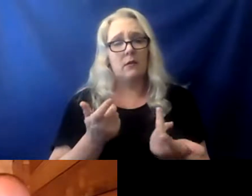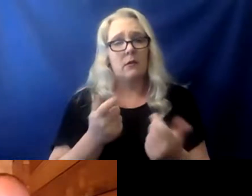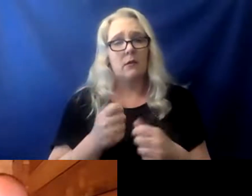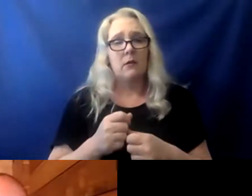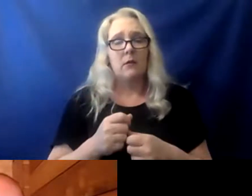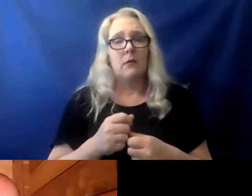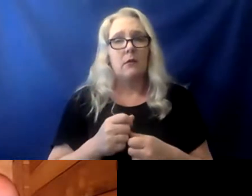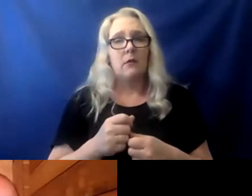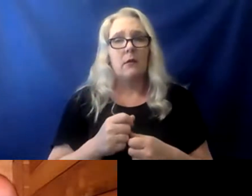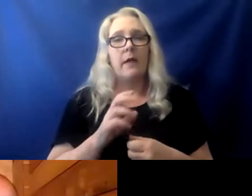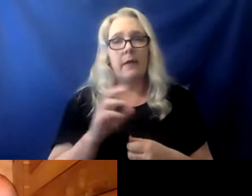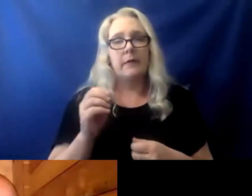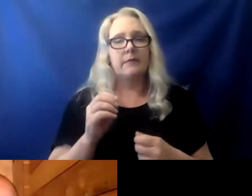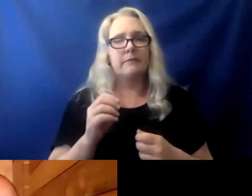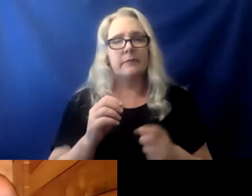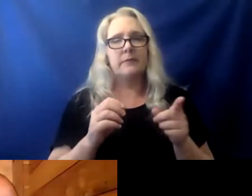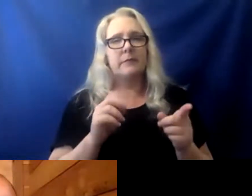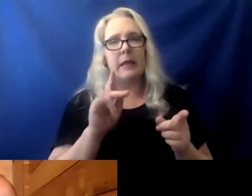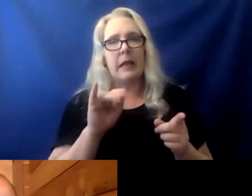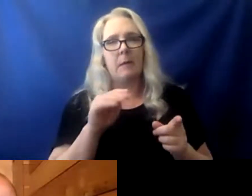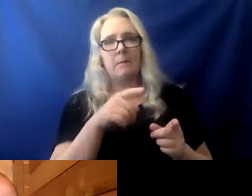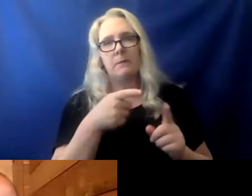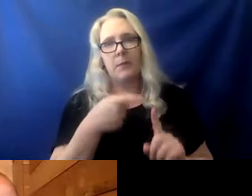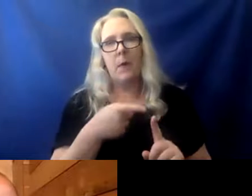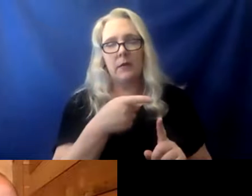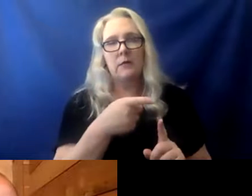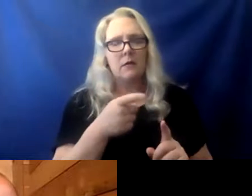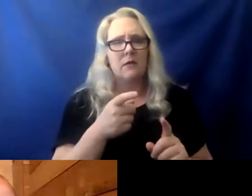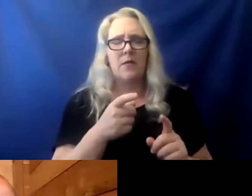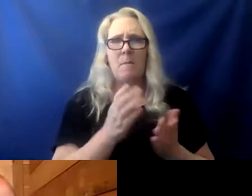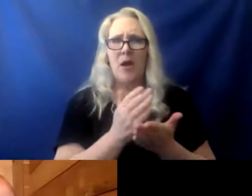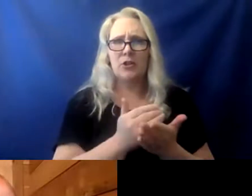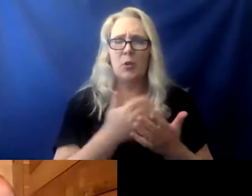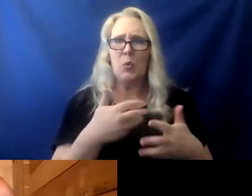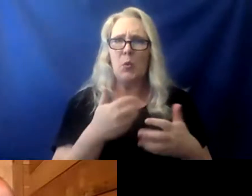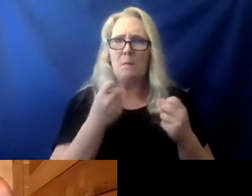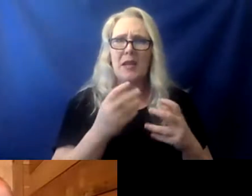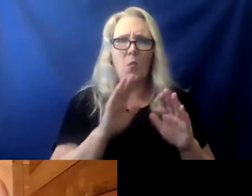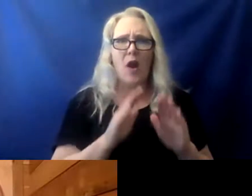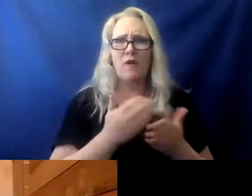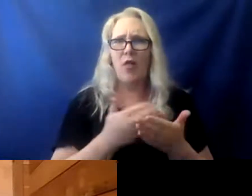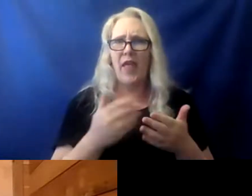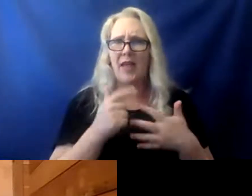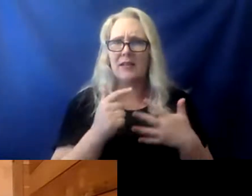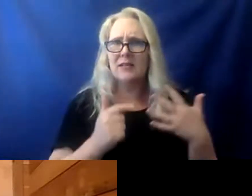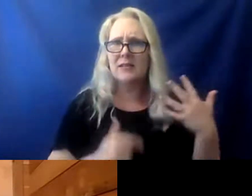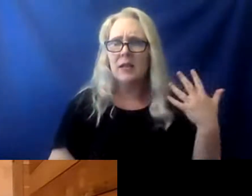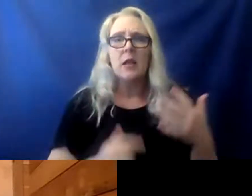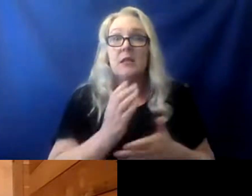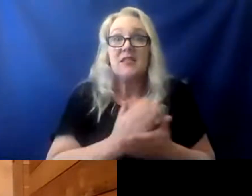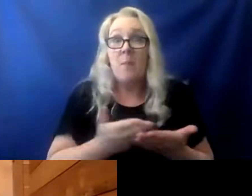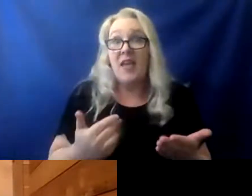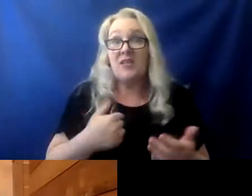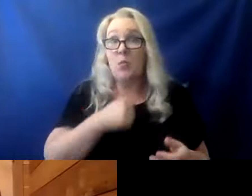And to Kim's point, I think there's a lot of really wonderful stuff in this budget. There were things that I think we didn't even necessarily ask for in the